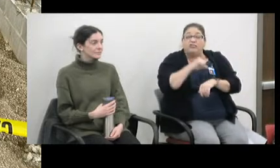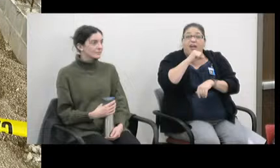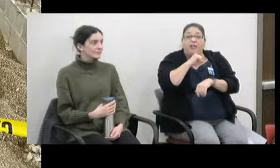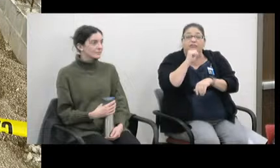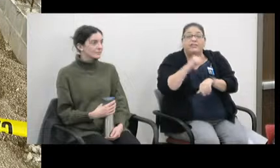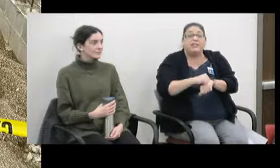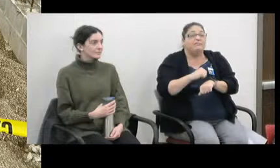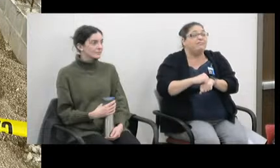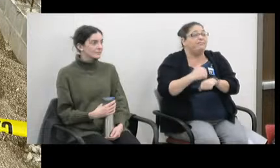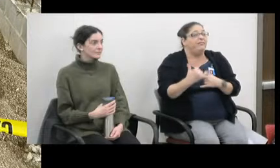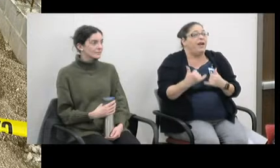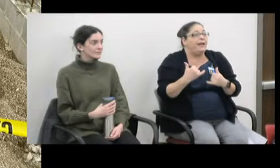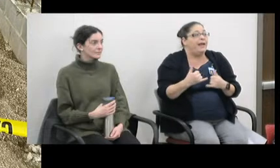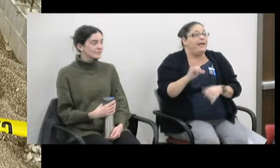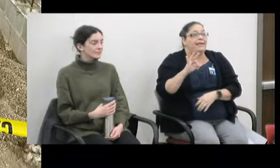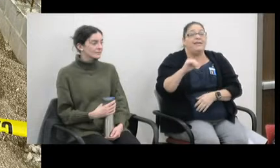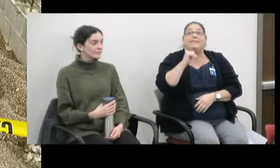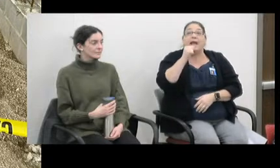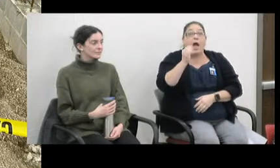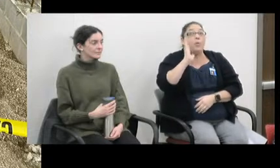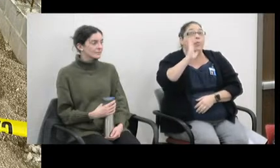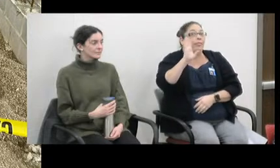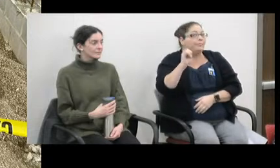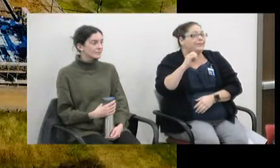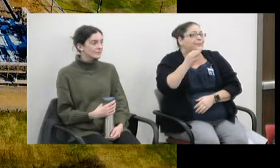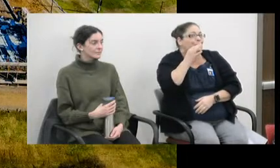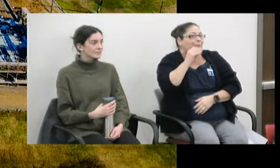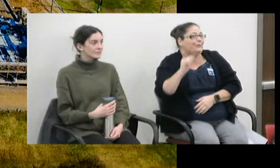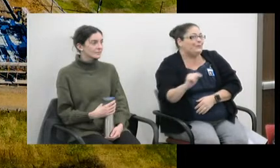now. If not, it'll be buried under concrete on Tuesday.